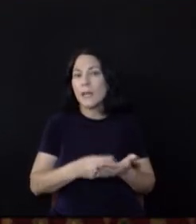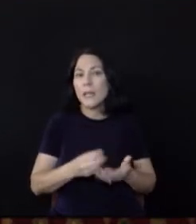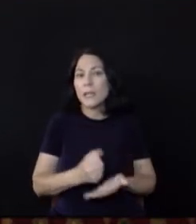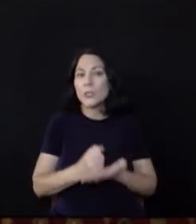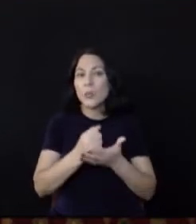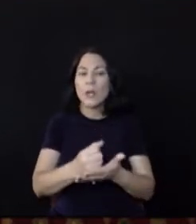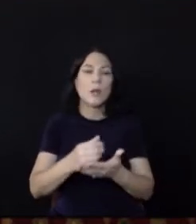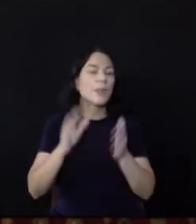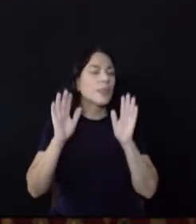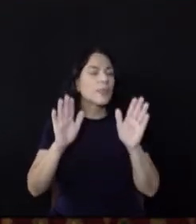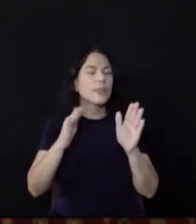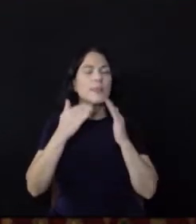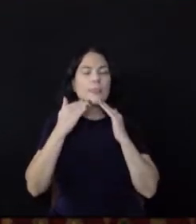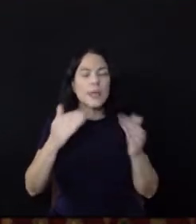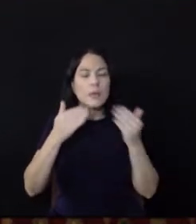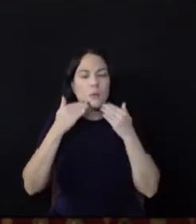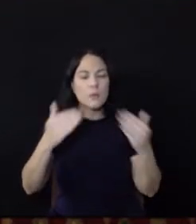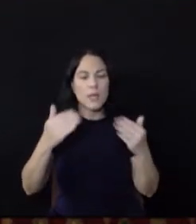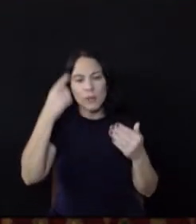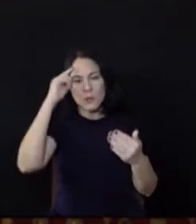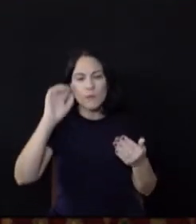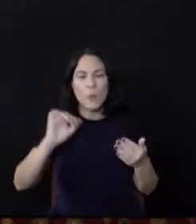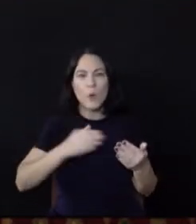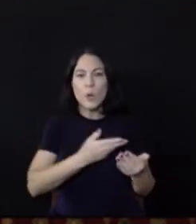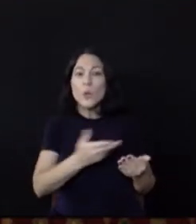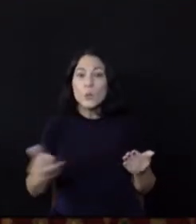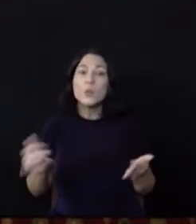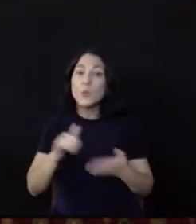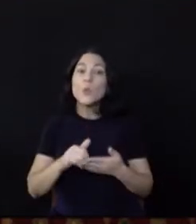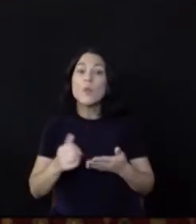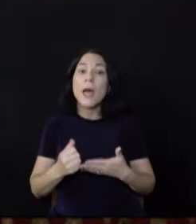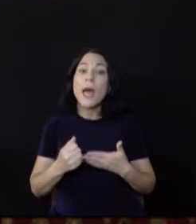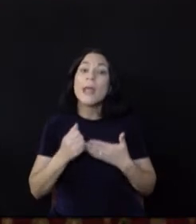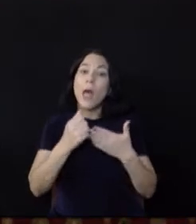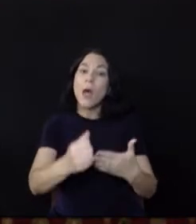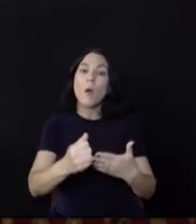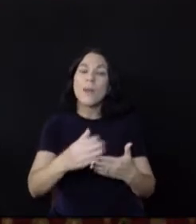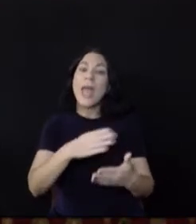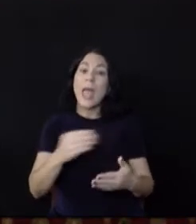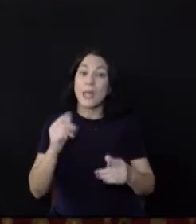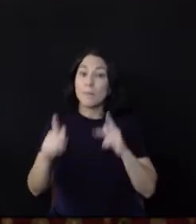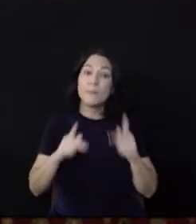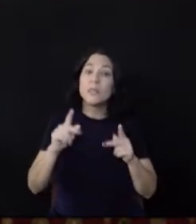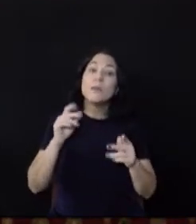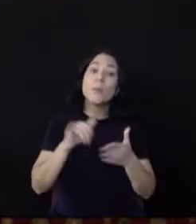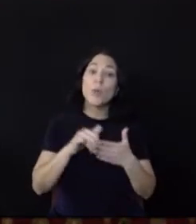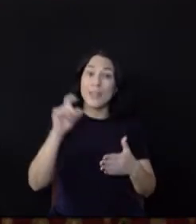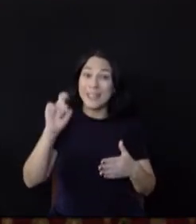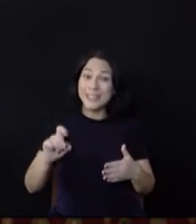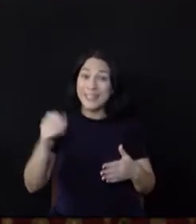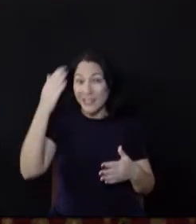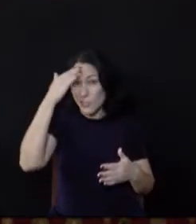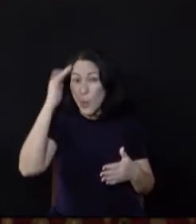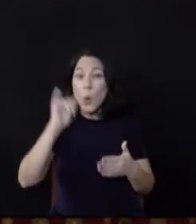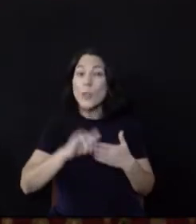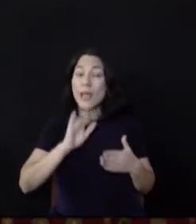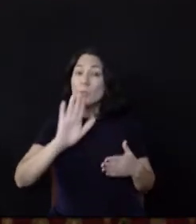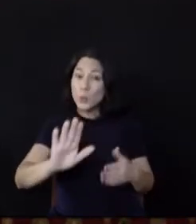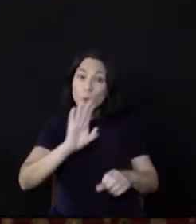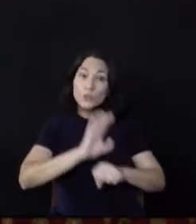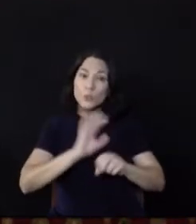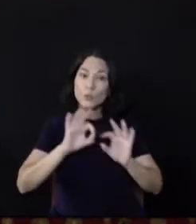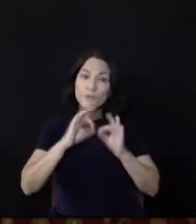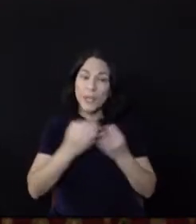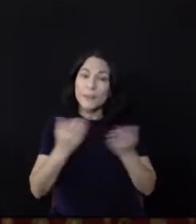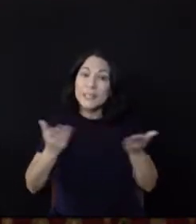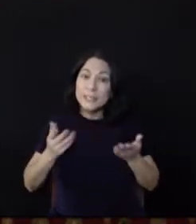so thank you for that. And for those of you who may be in need of those things, know that your church family is here and we